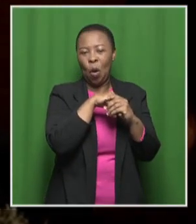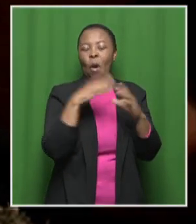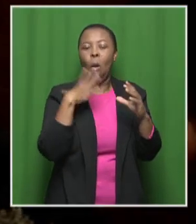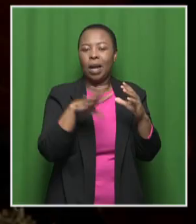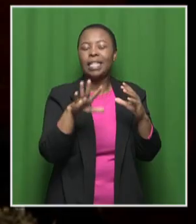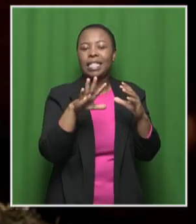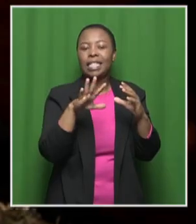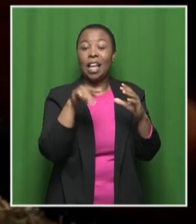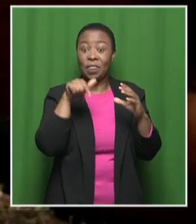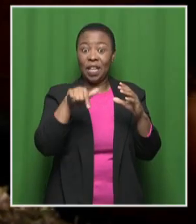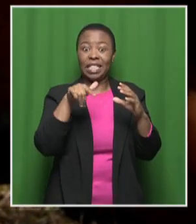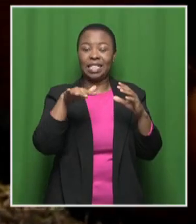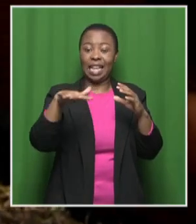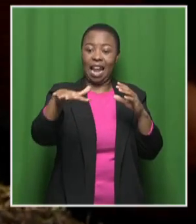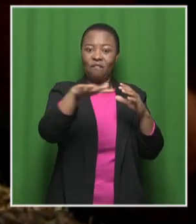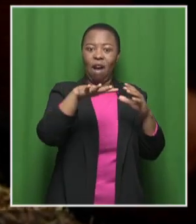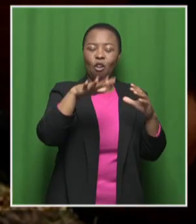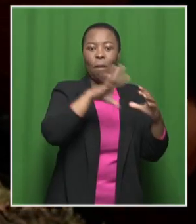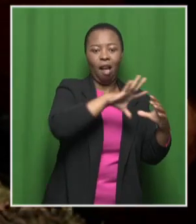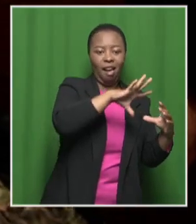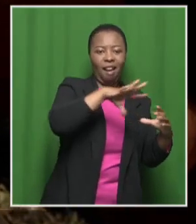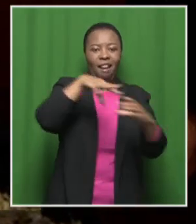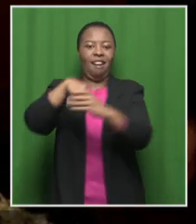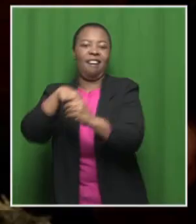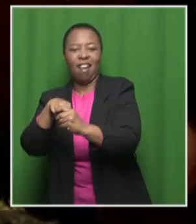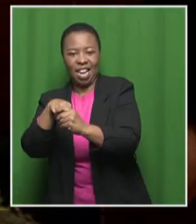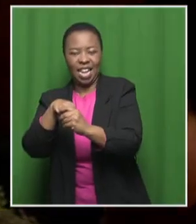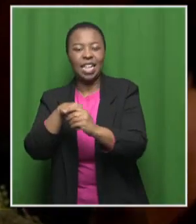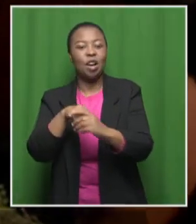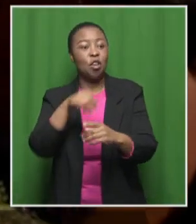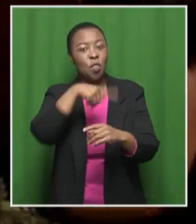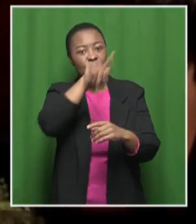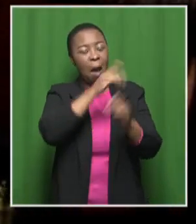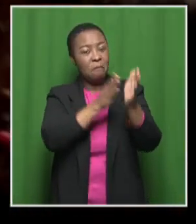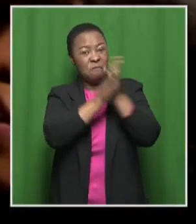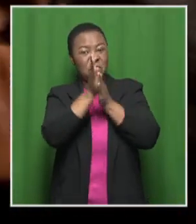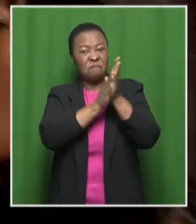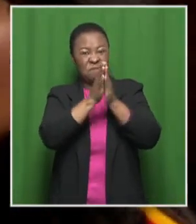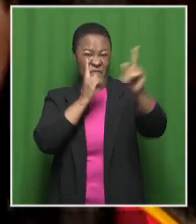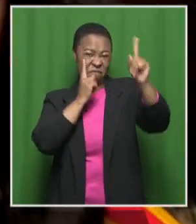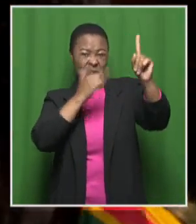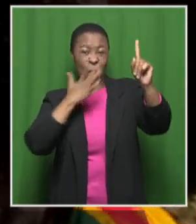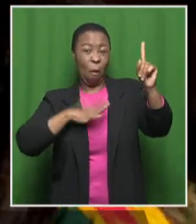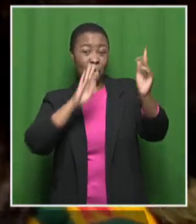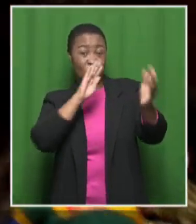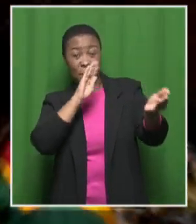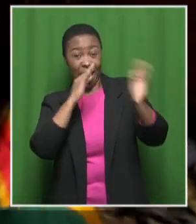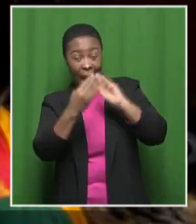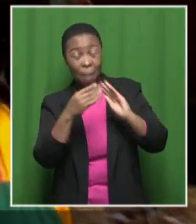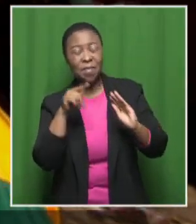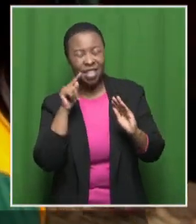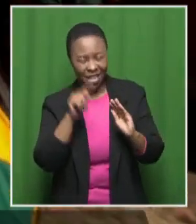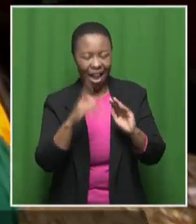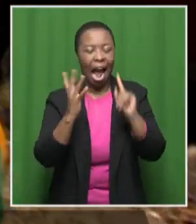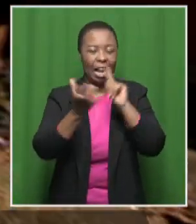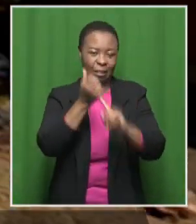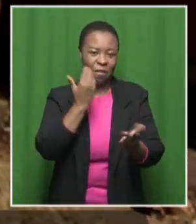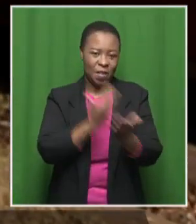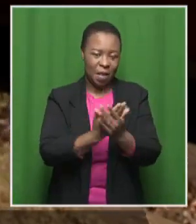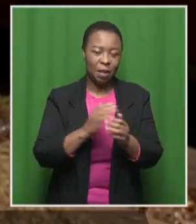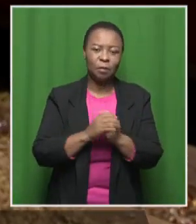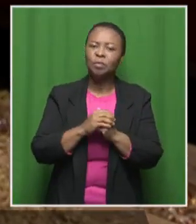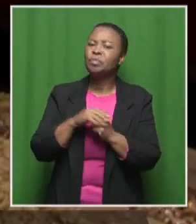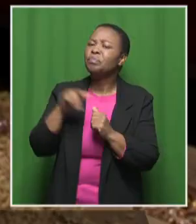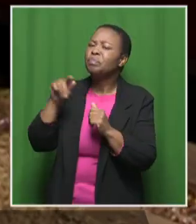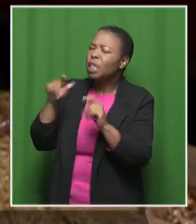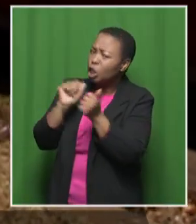environment so that they can see that they can aspire to anything they want to be. And I mean, you speak about that. How big is sports here at